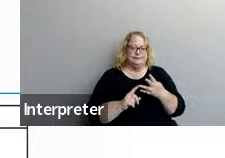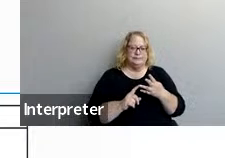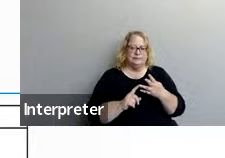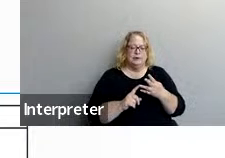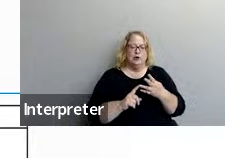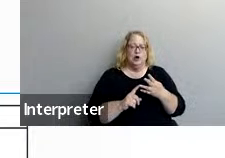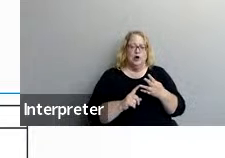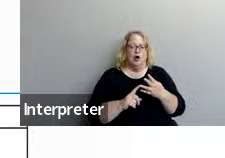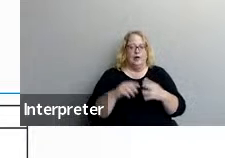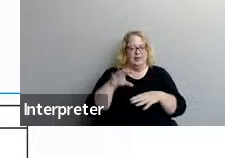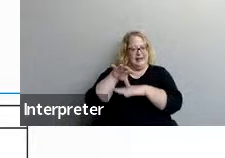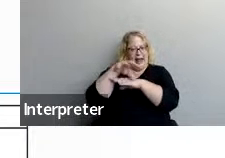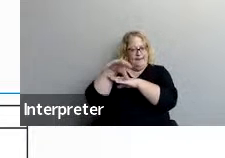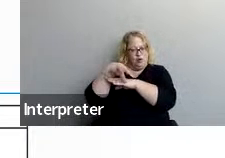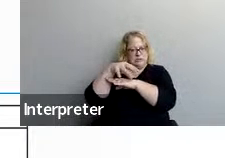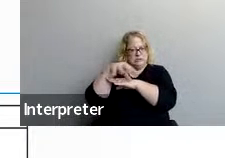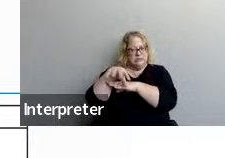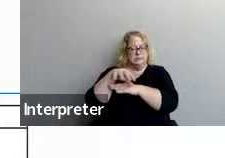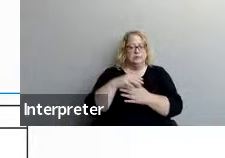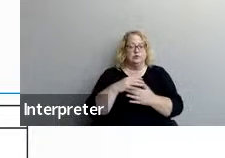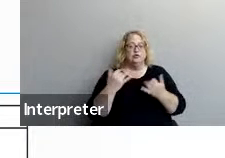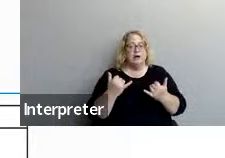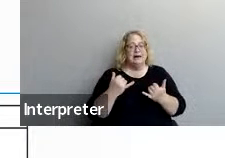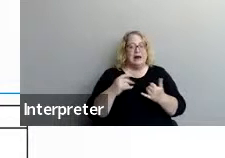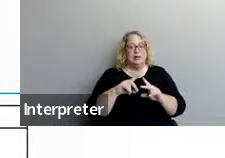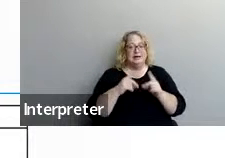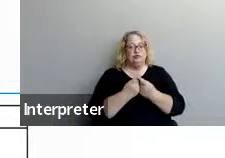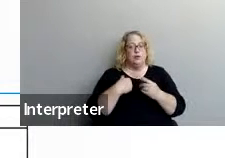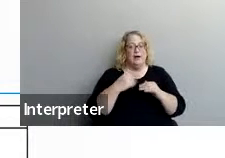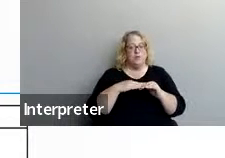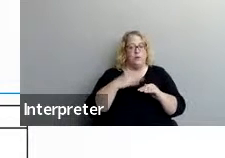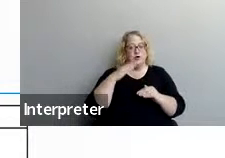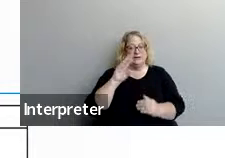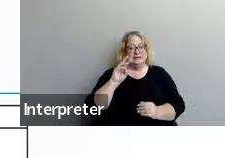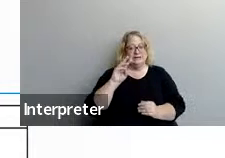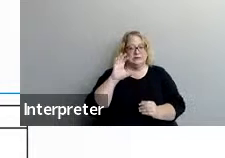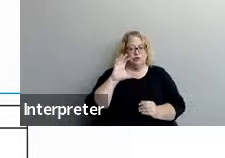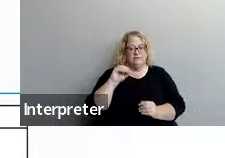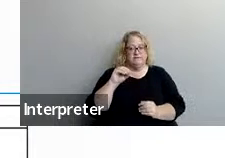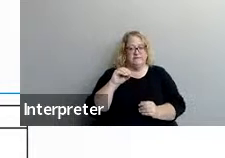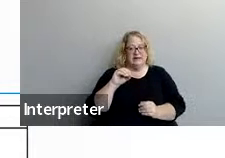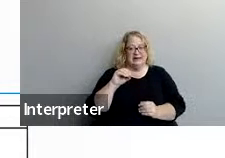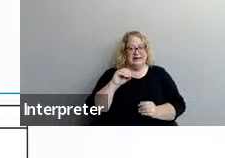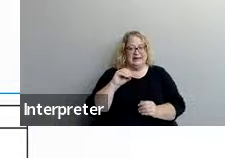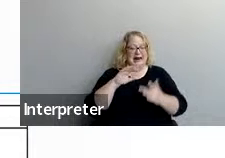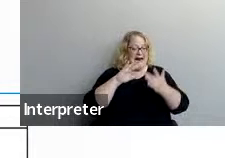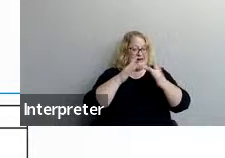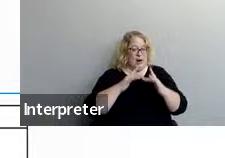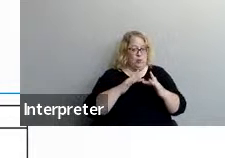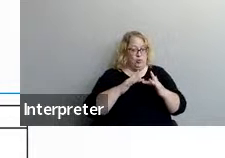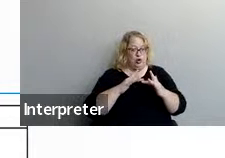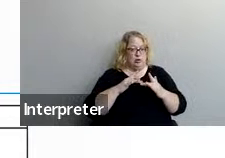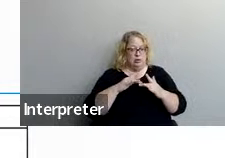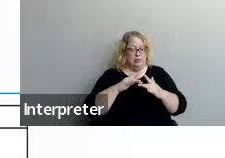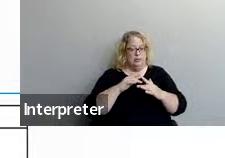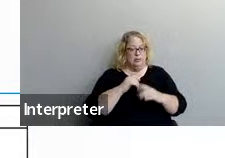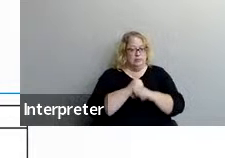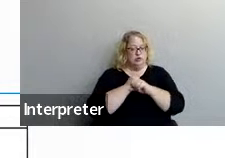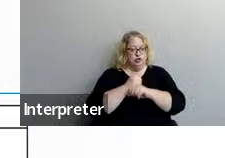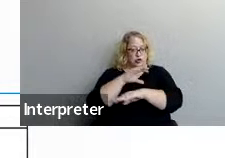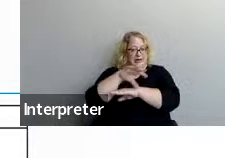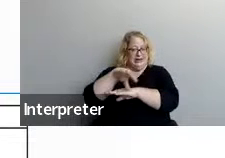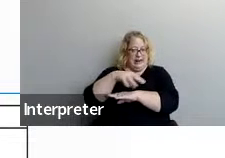to our security cameras. So at this point in the district, we have over 650 networked security